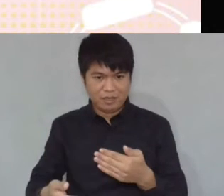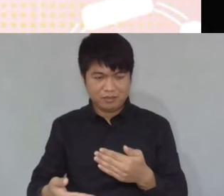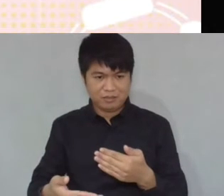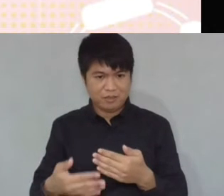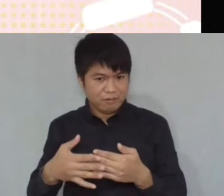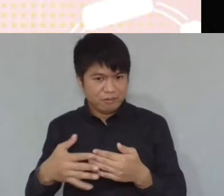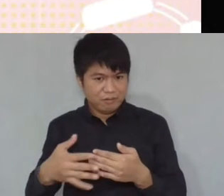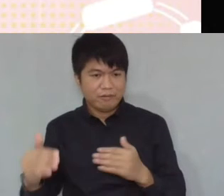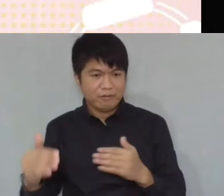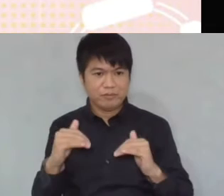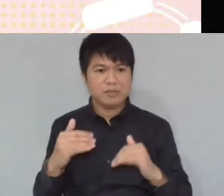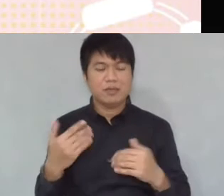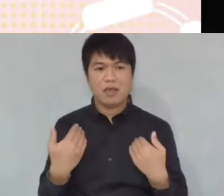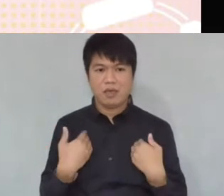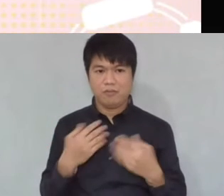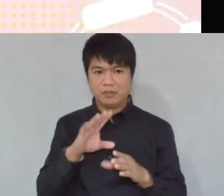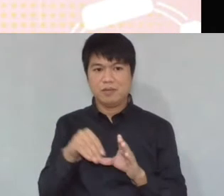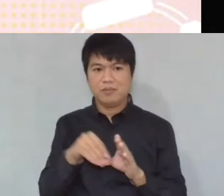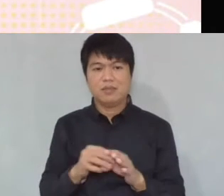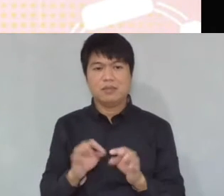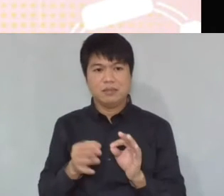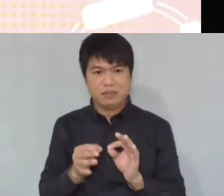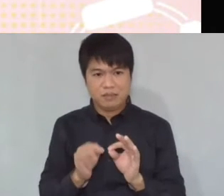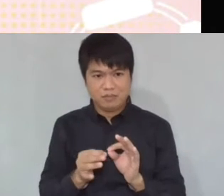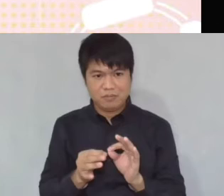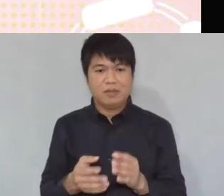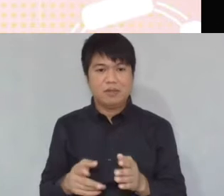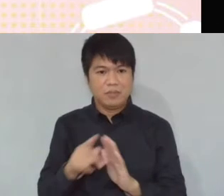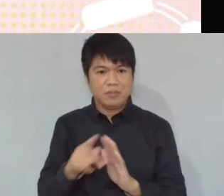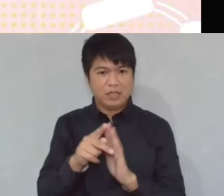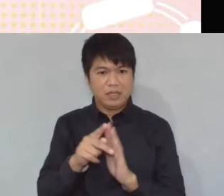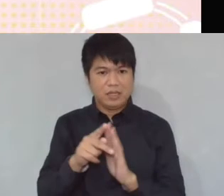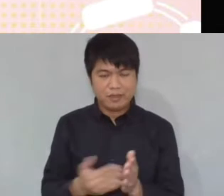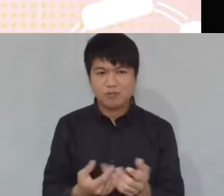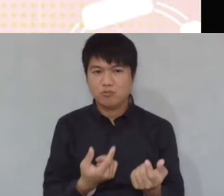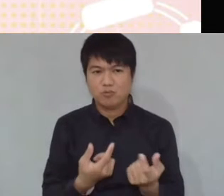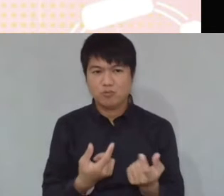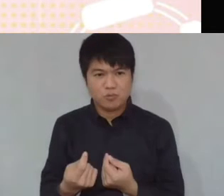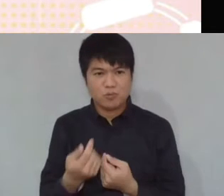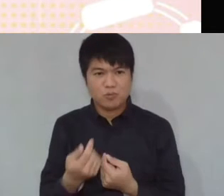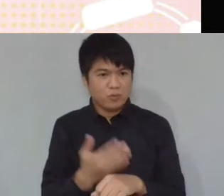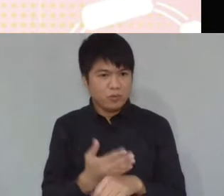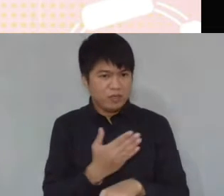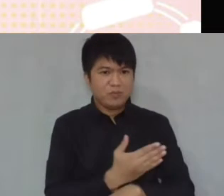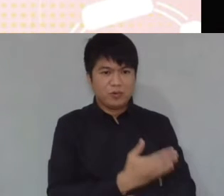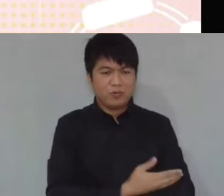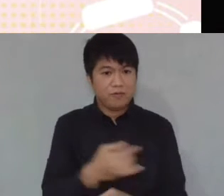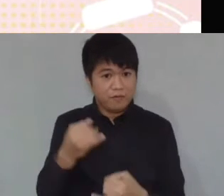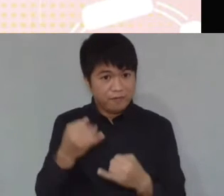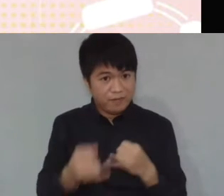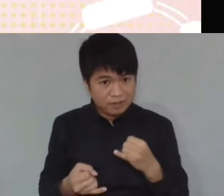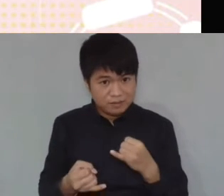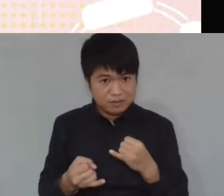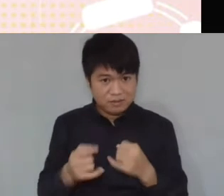a sign language interpreter. Apologies again, and we will strive to do better. One final reminder is that this is an